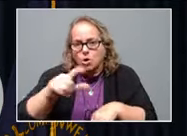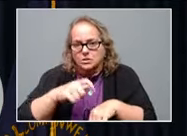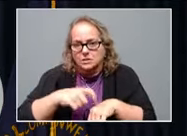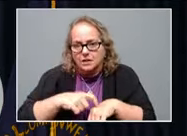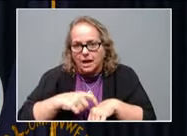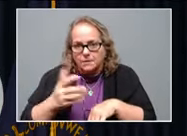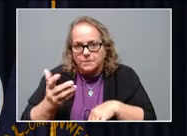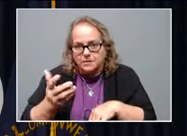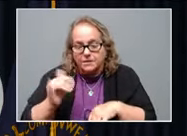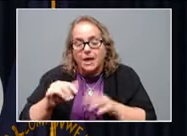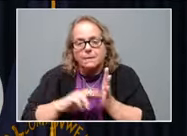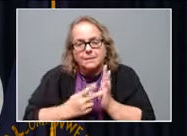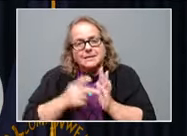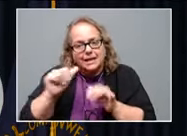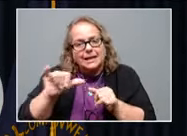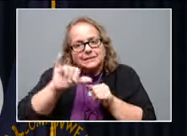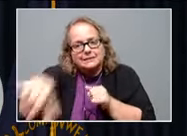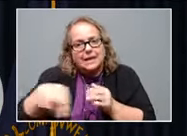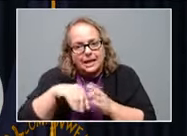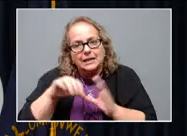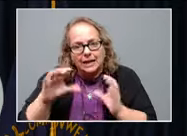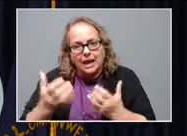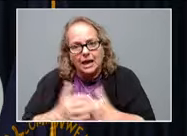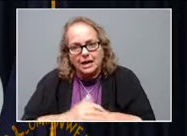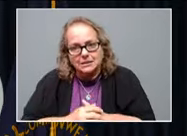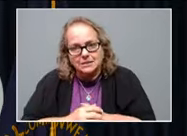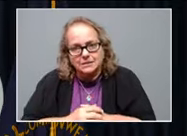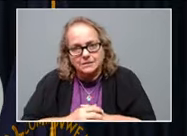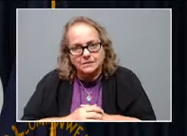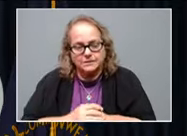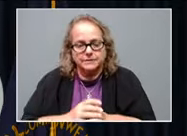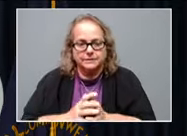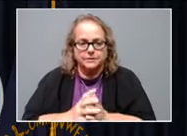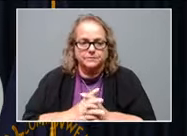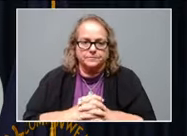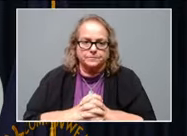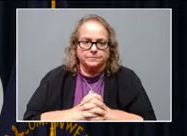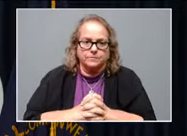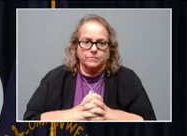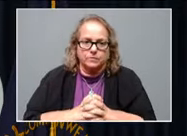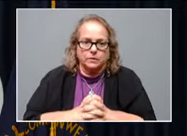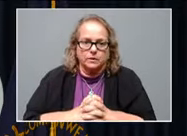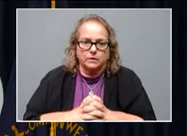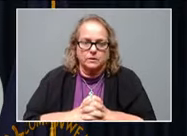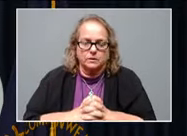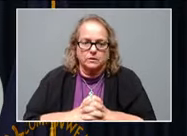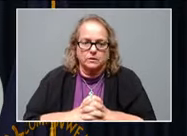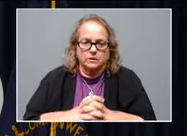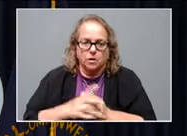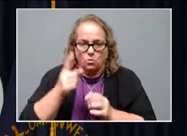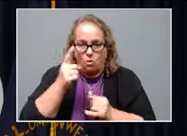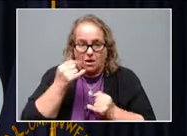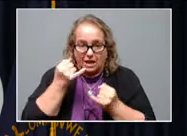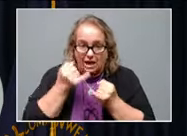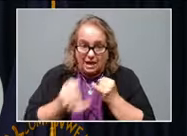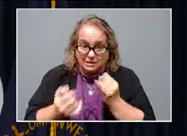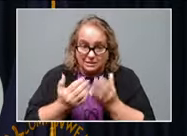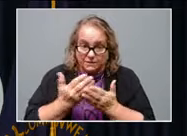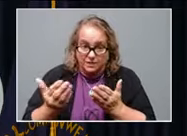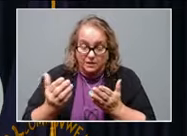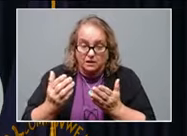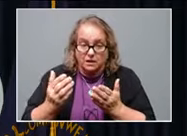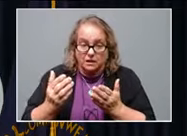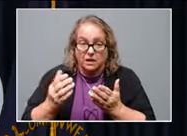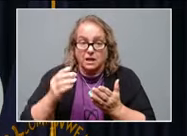can stay in class. All right, one last piece, and this is